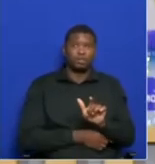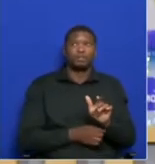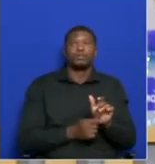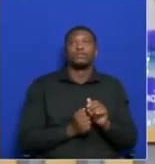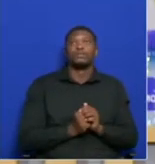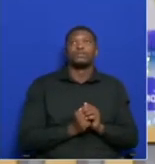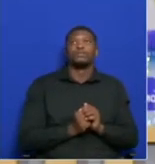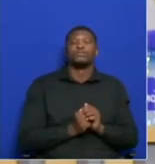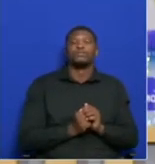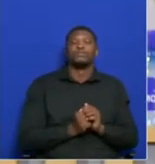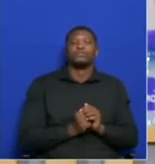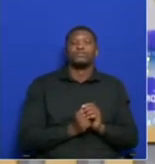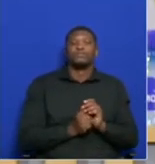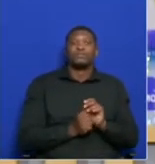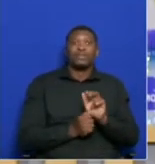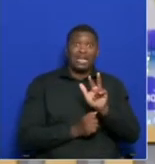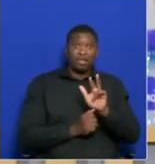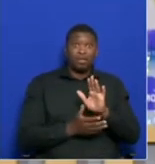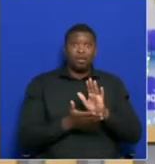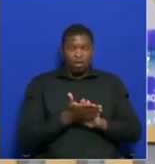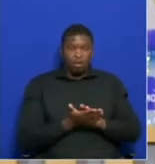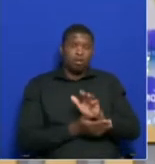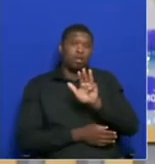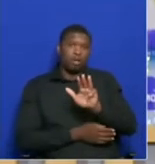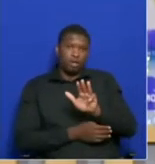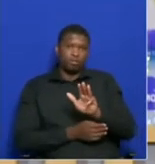and ST9 respectively.